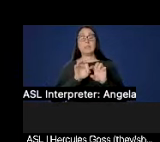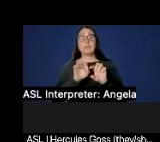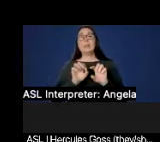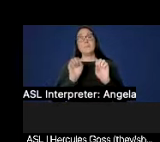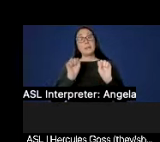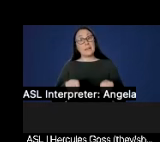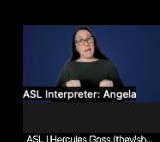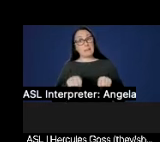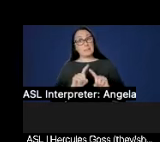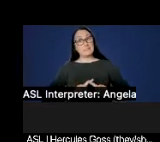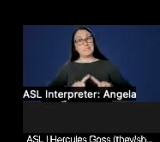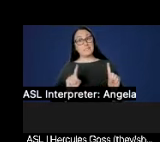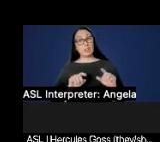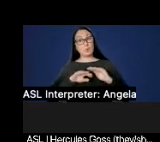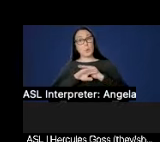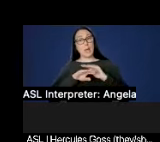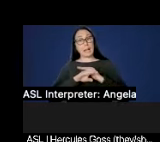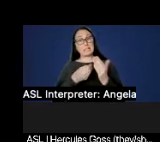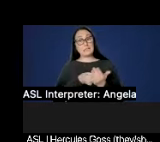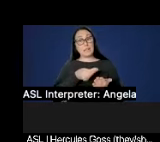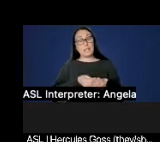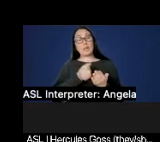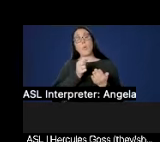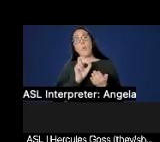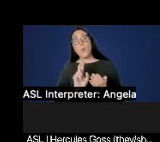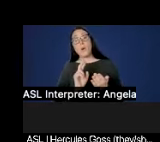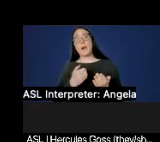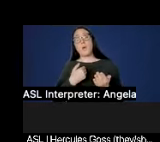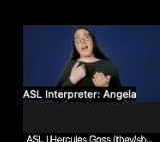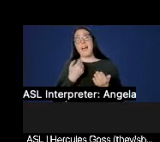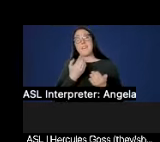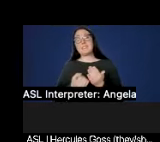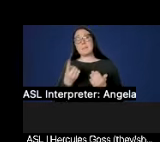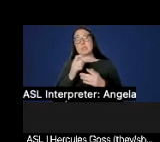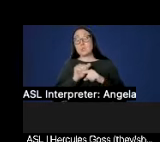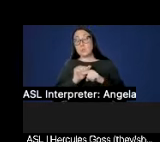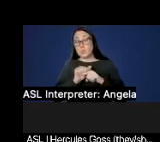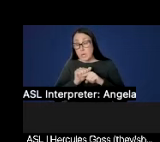to access funding or to have someone who's trained enough